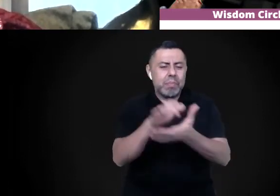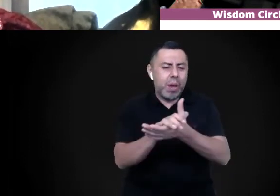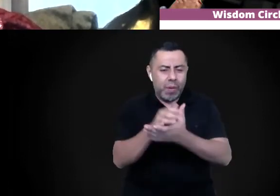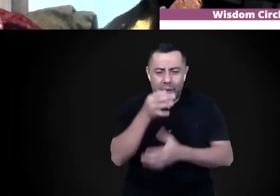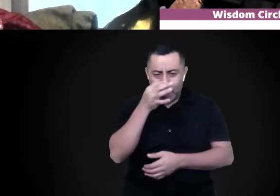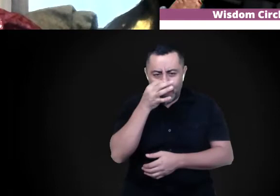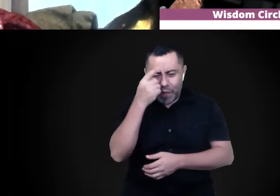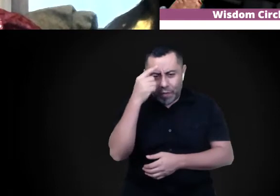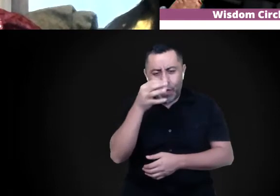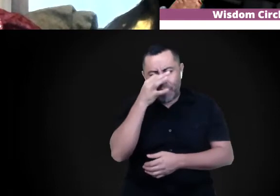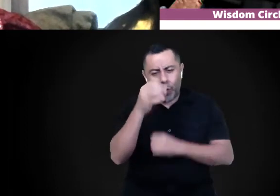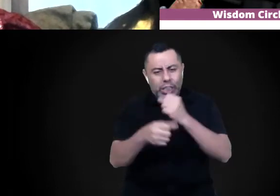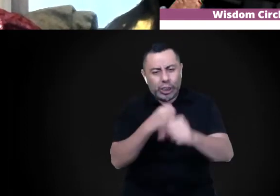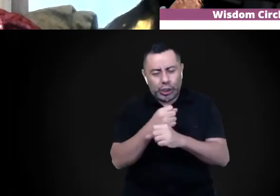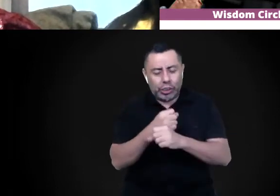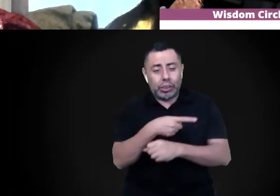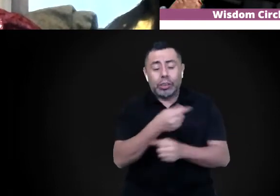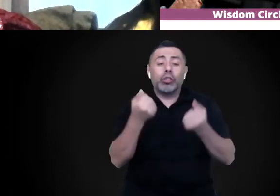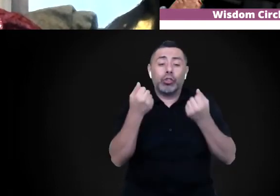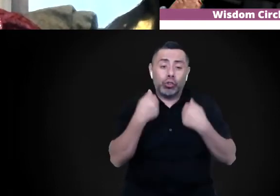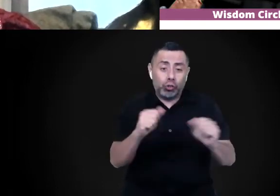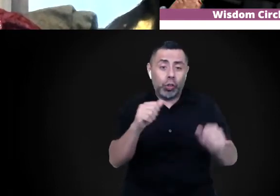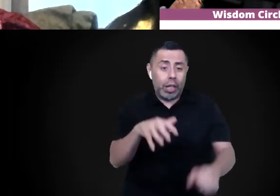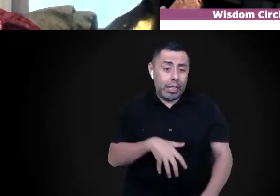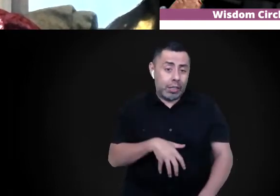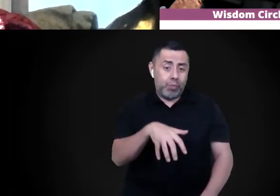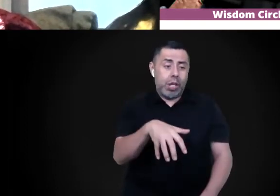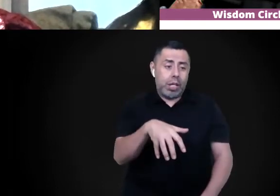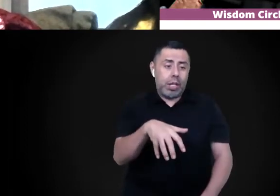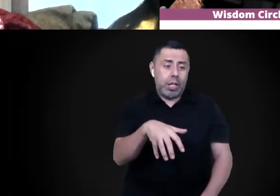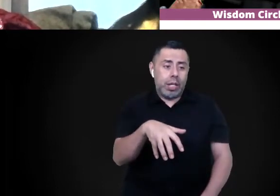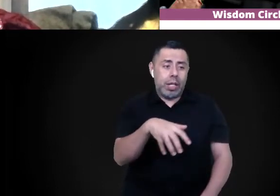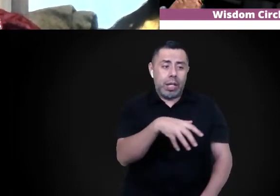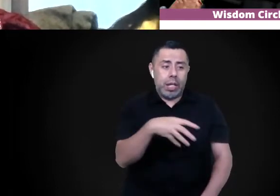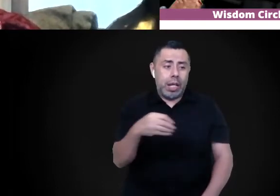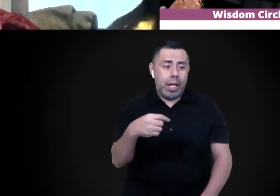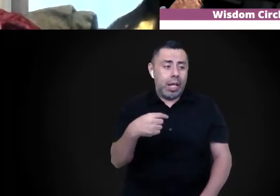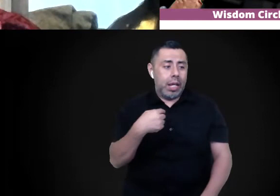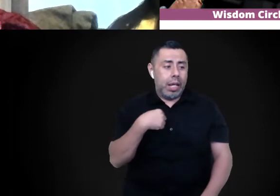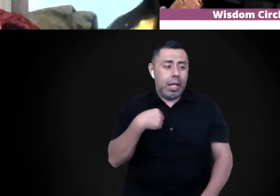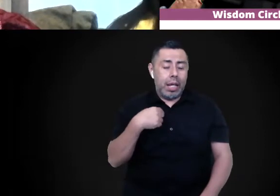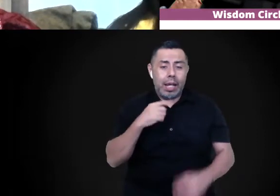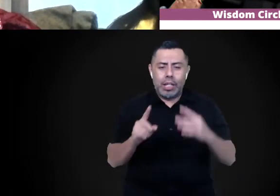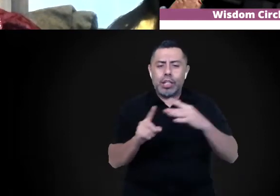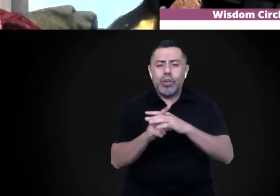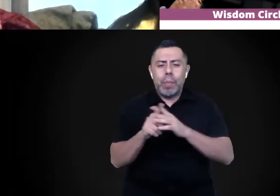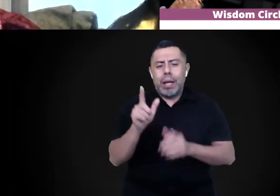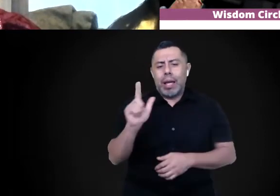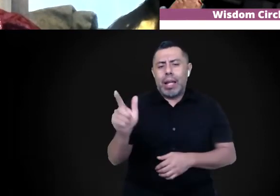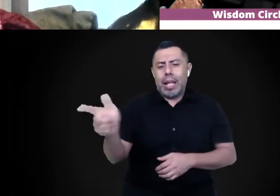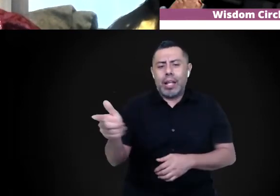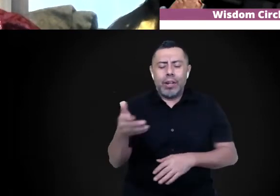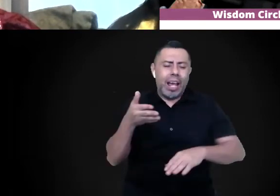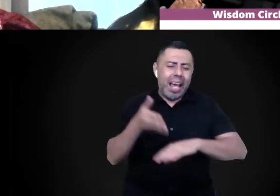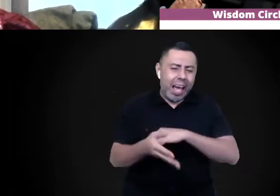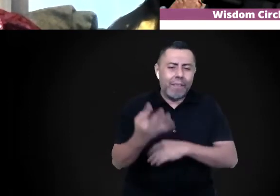They tried to conceive, and I came into the world a little later, after about 4 years